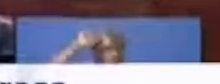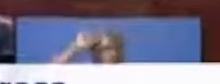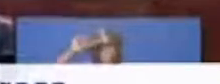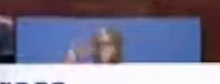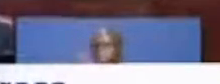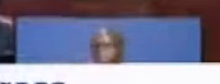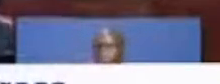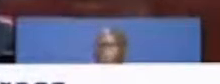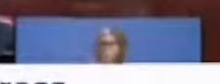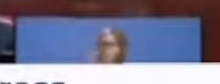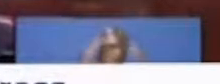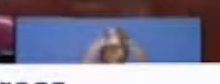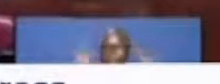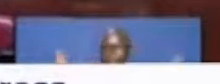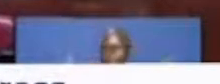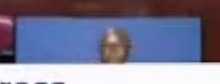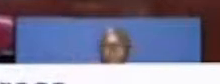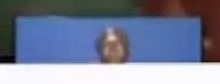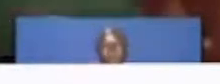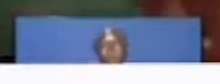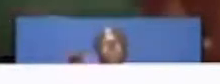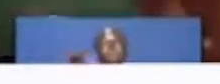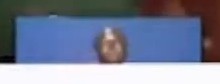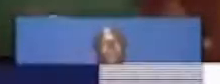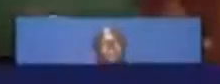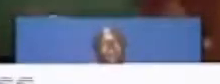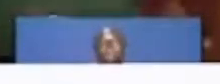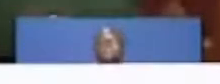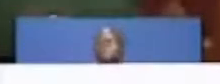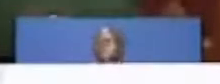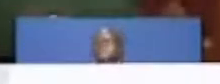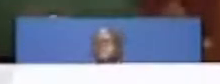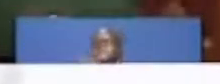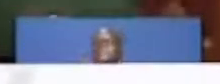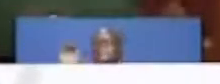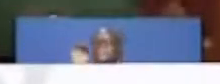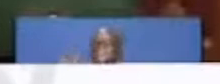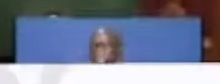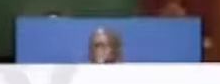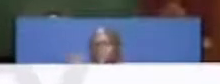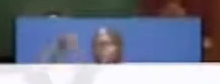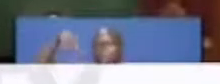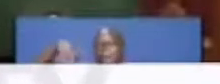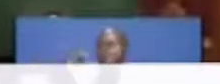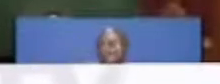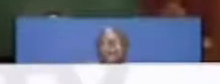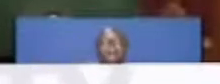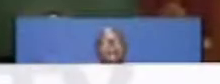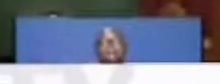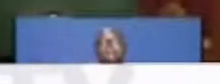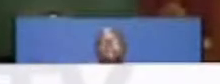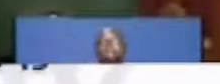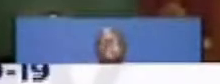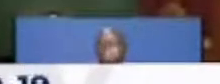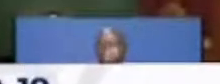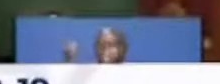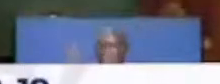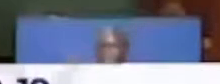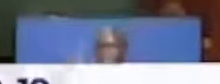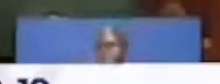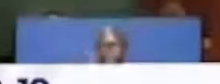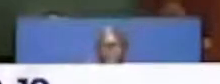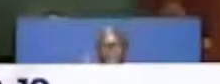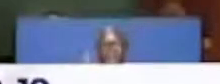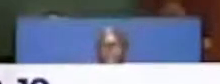noting, honorable members, that 73% of this power is green. In fact, Kenya is leading the African